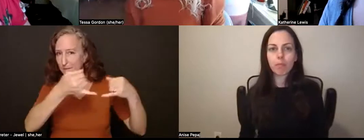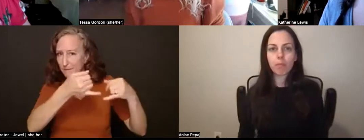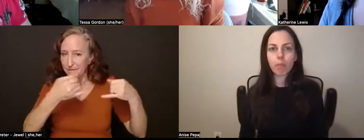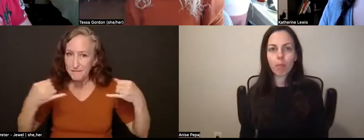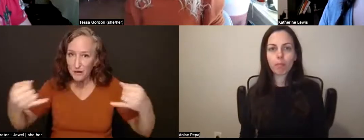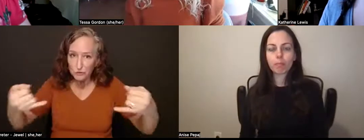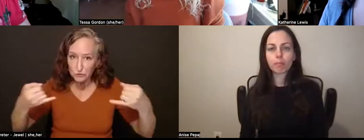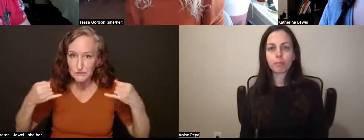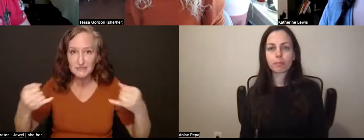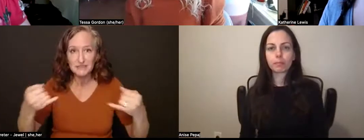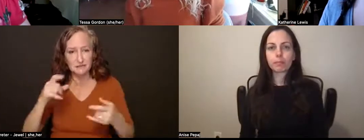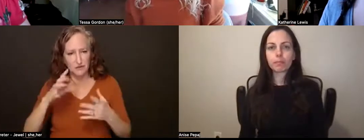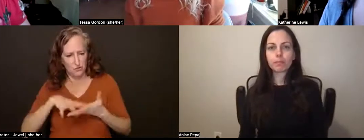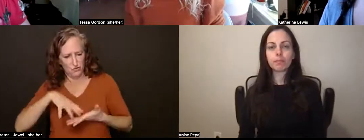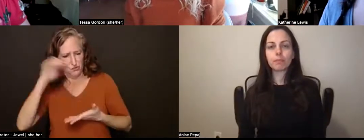our boundaries are.